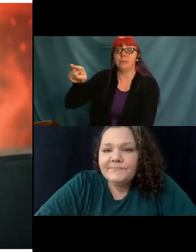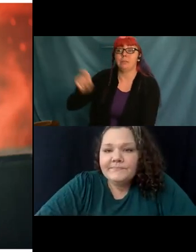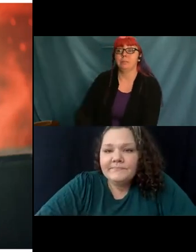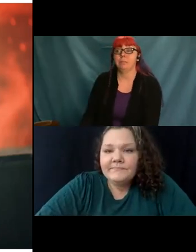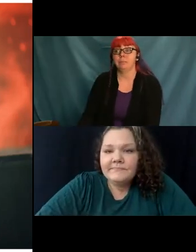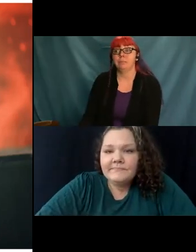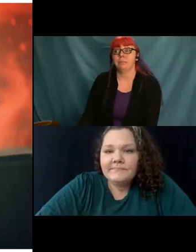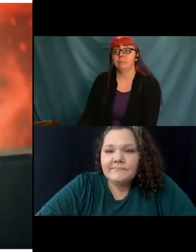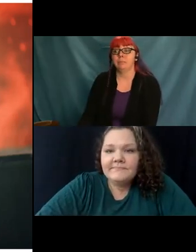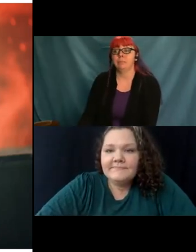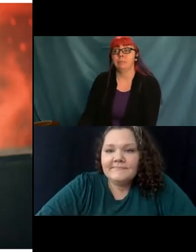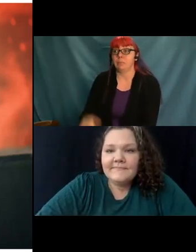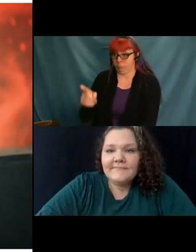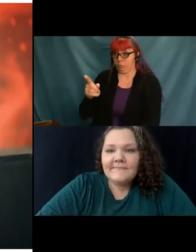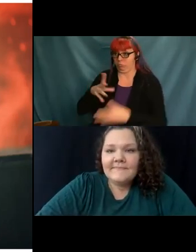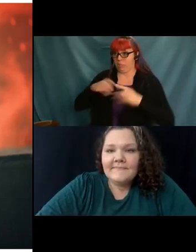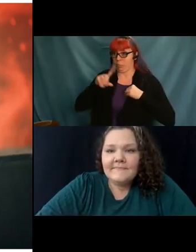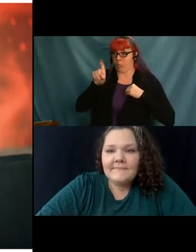Yeah. Do you want to take the question now or?